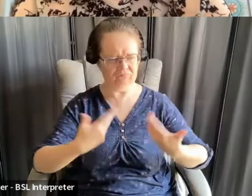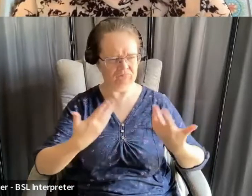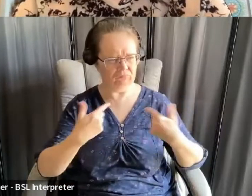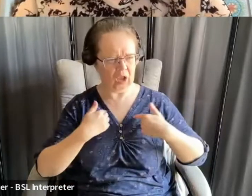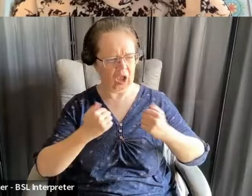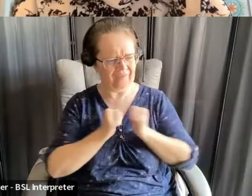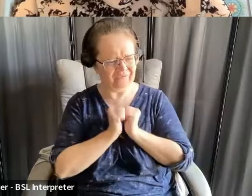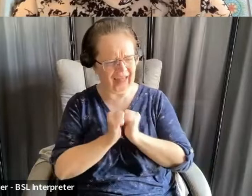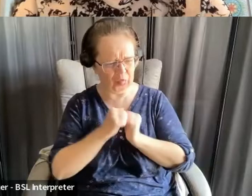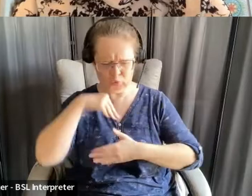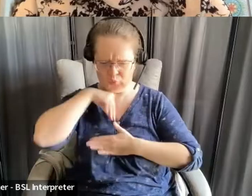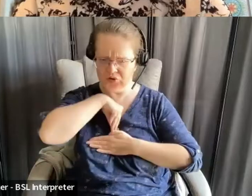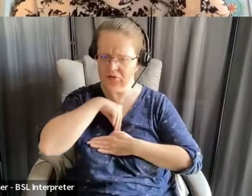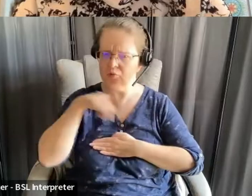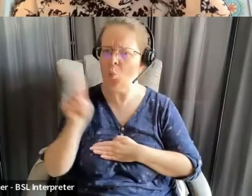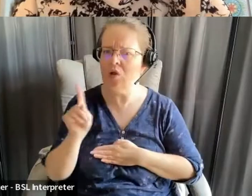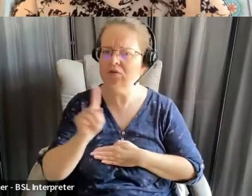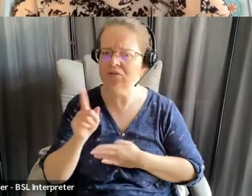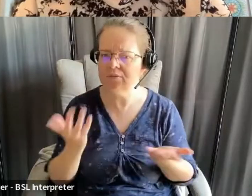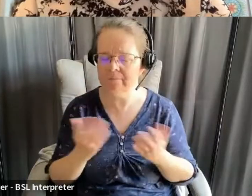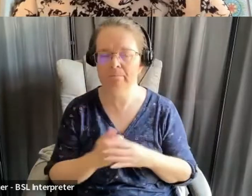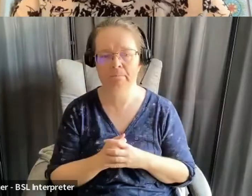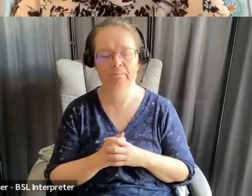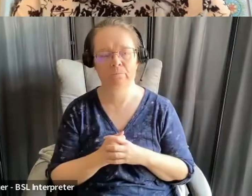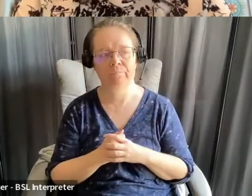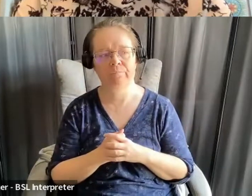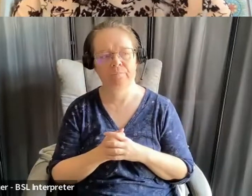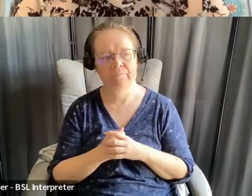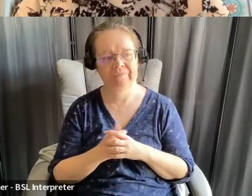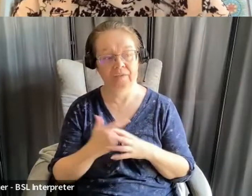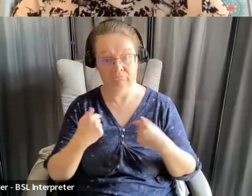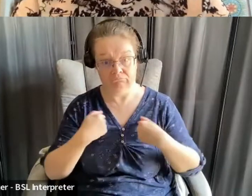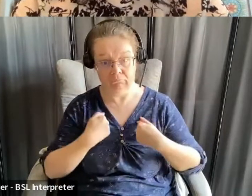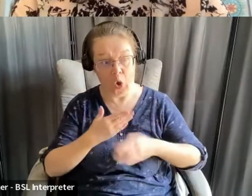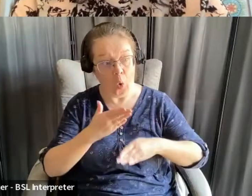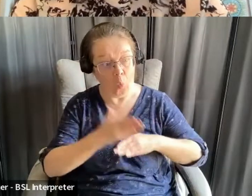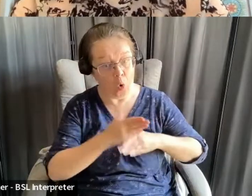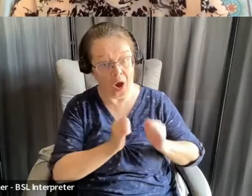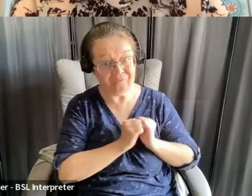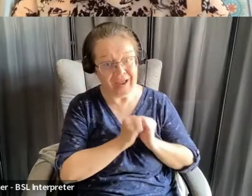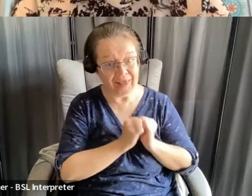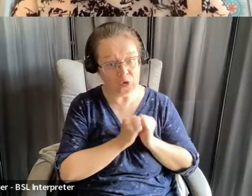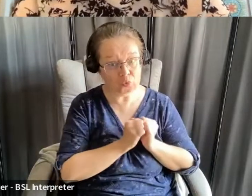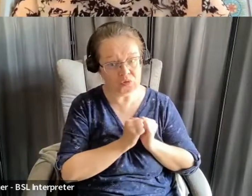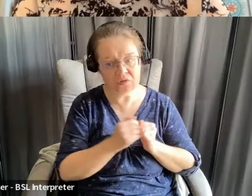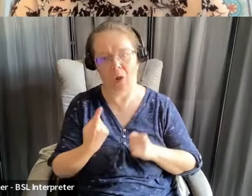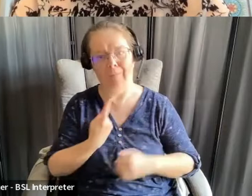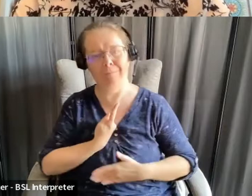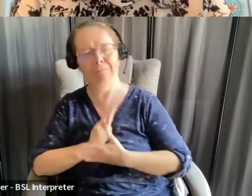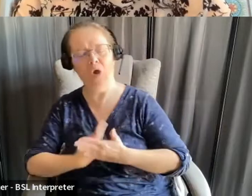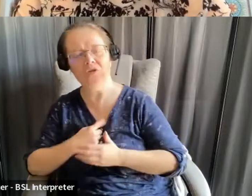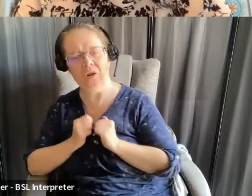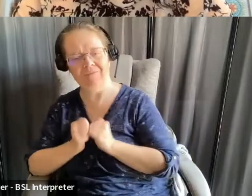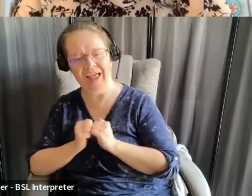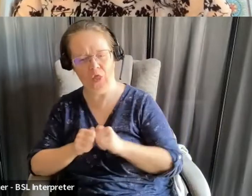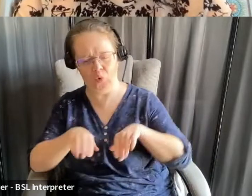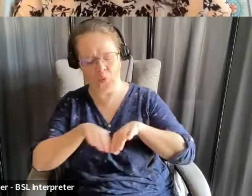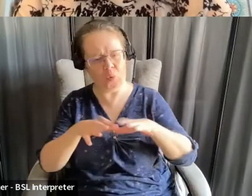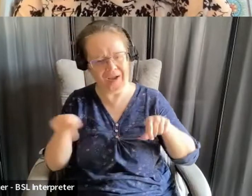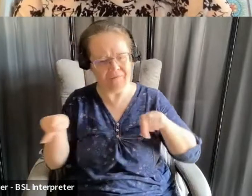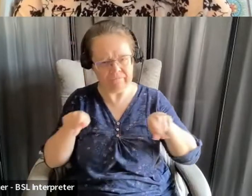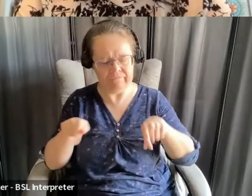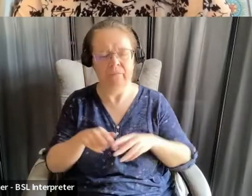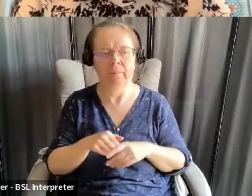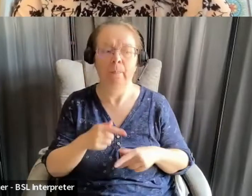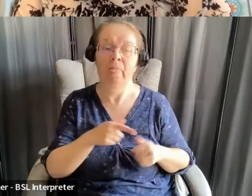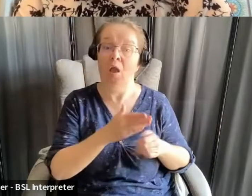our values are. And certainly what our work values are in our place of work. So our work